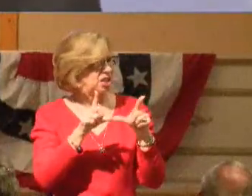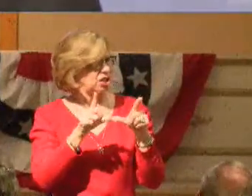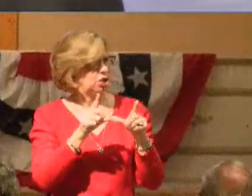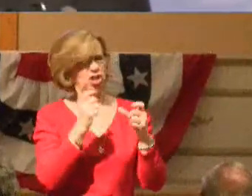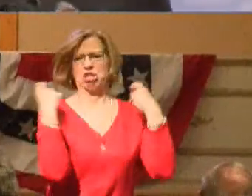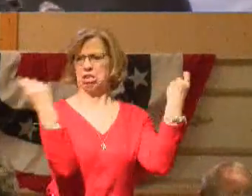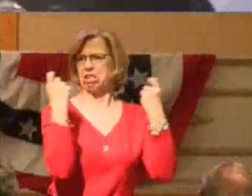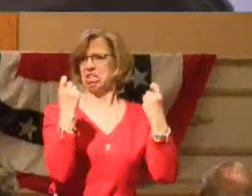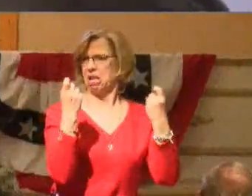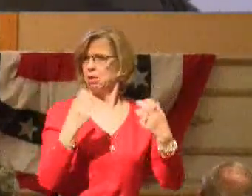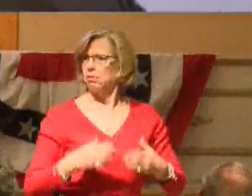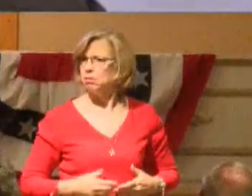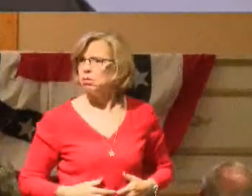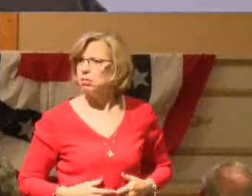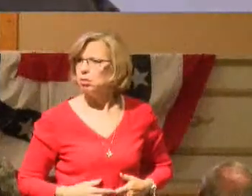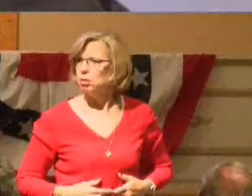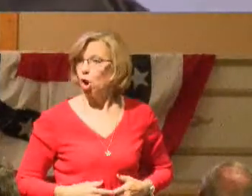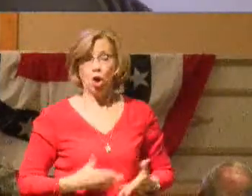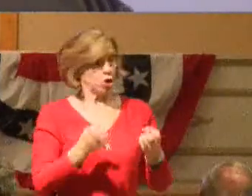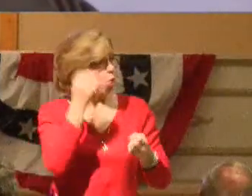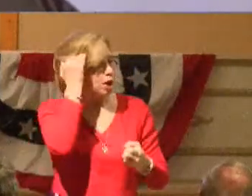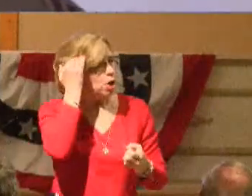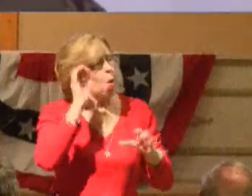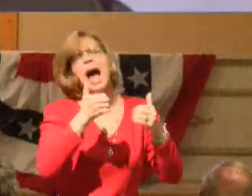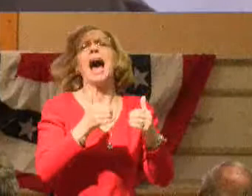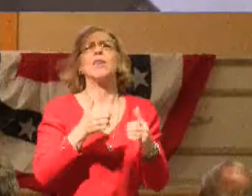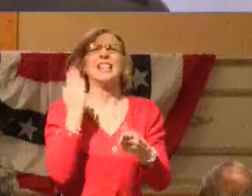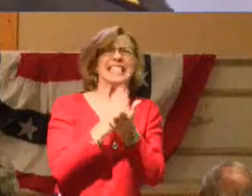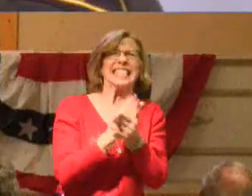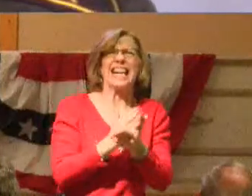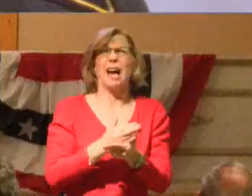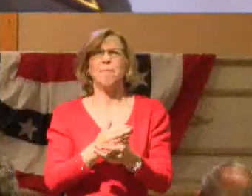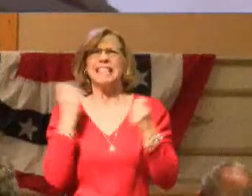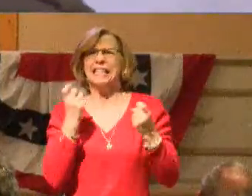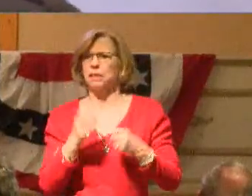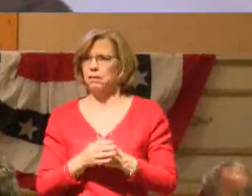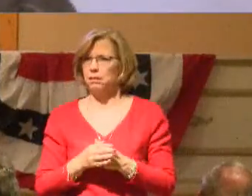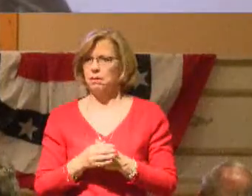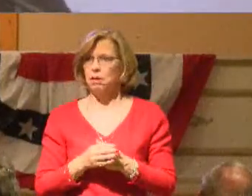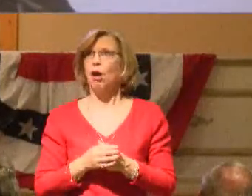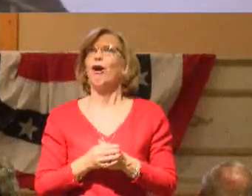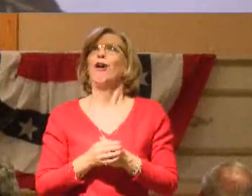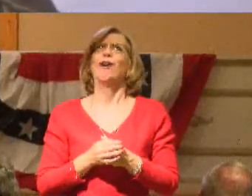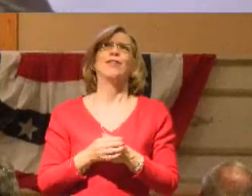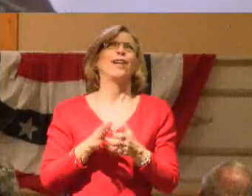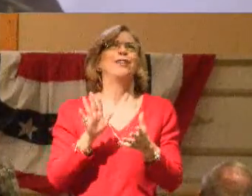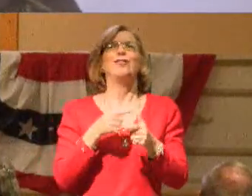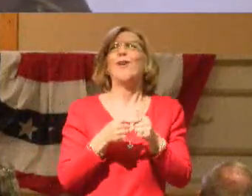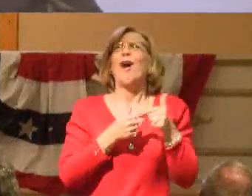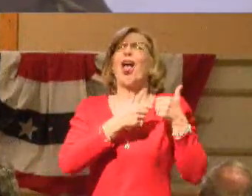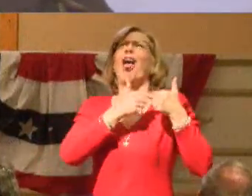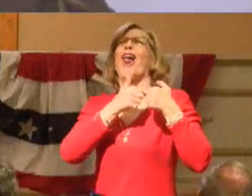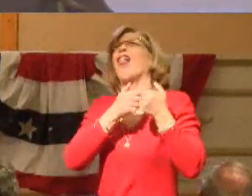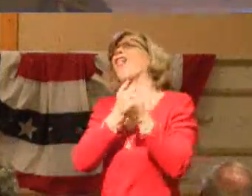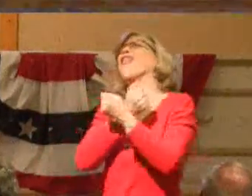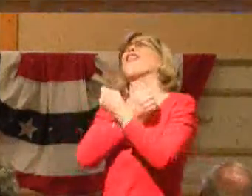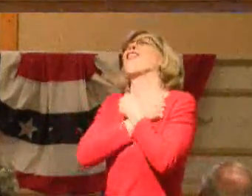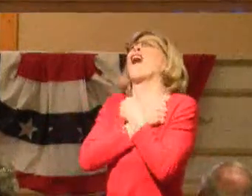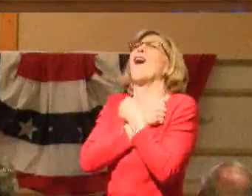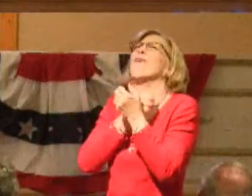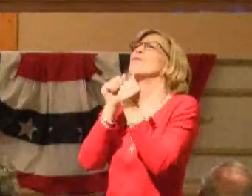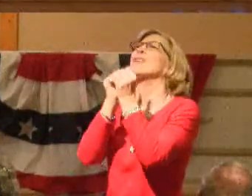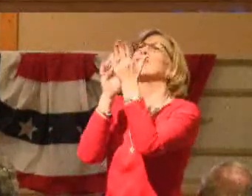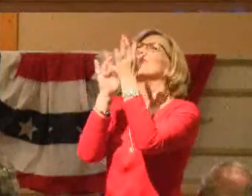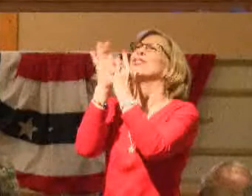sin. You want to know how to quit your sinning? Fall in love with Jesus Christ. Fall in love with